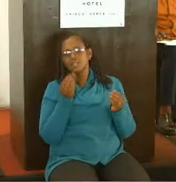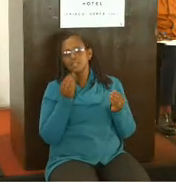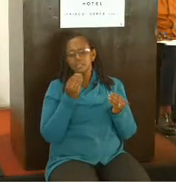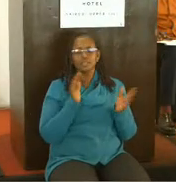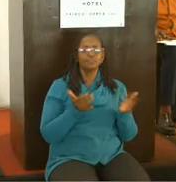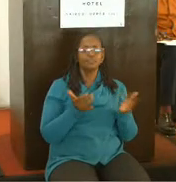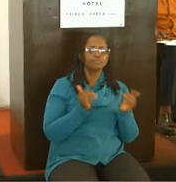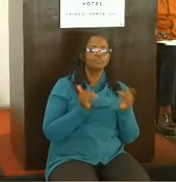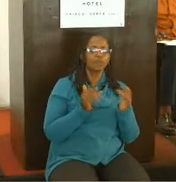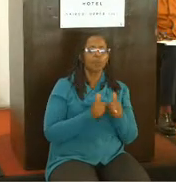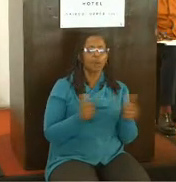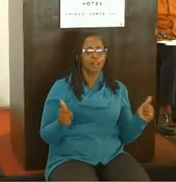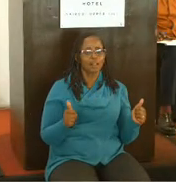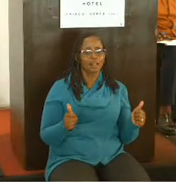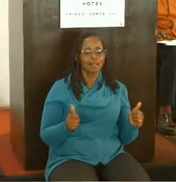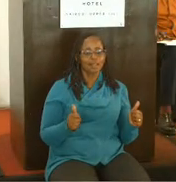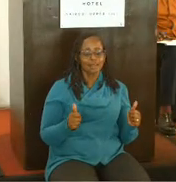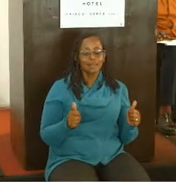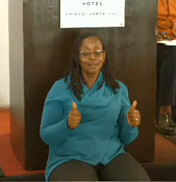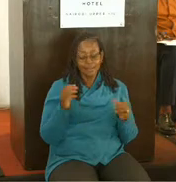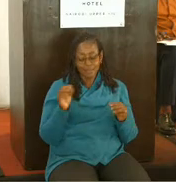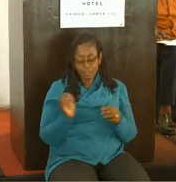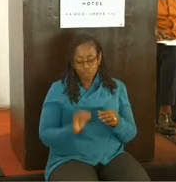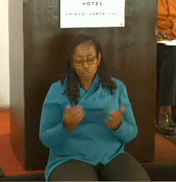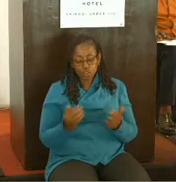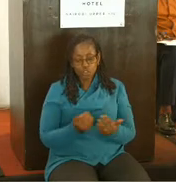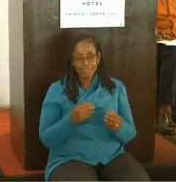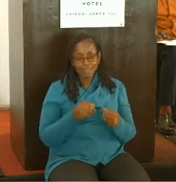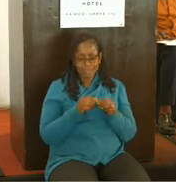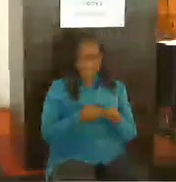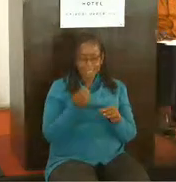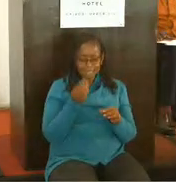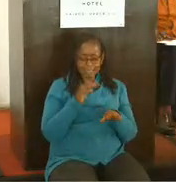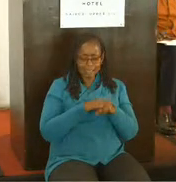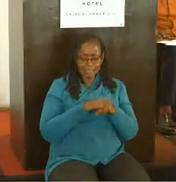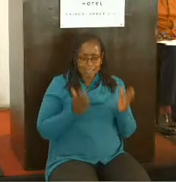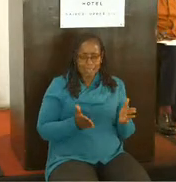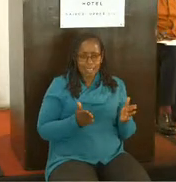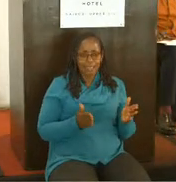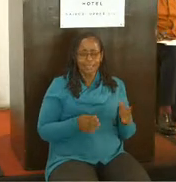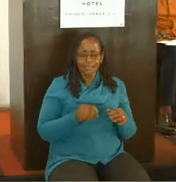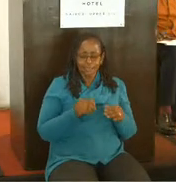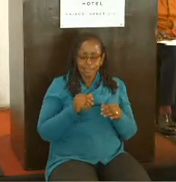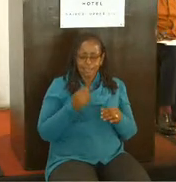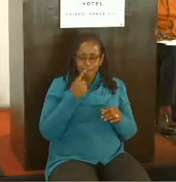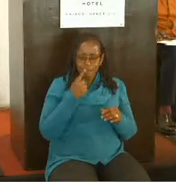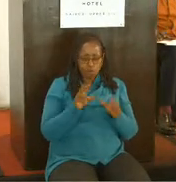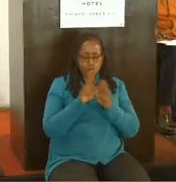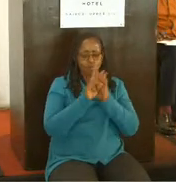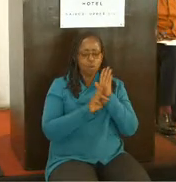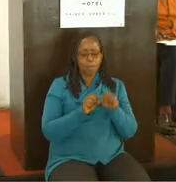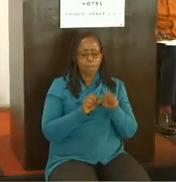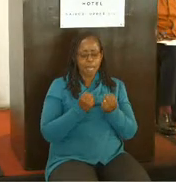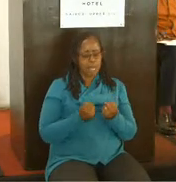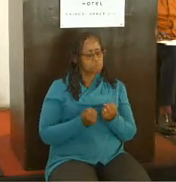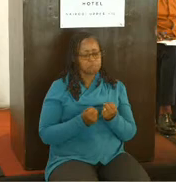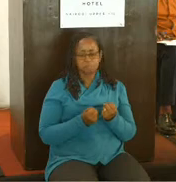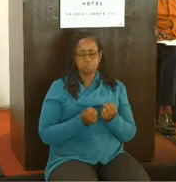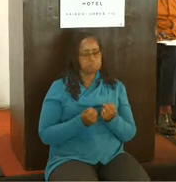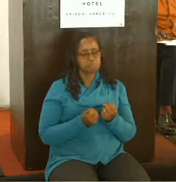eat kindergarten children are asking that question they're still eating at their desks they're still saying we won't break the rules because they're Japanese